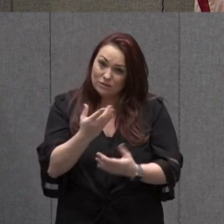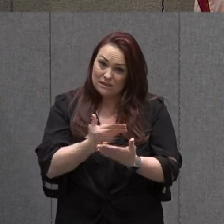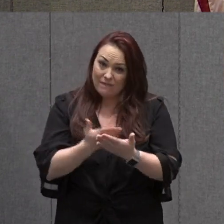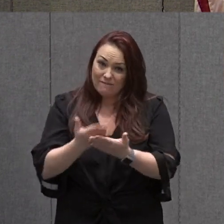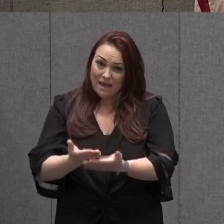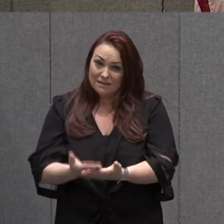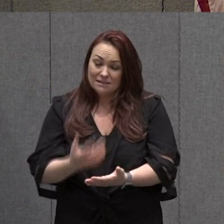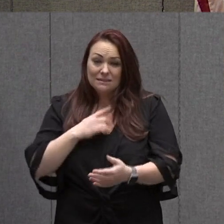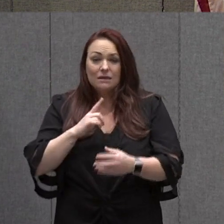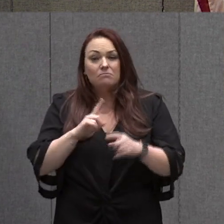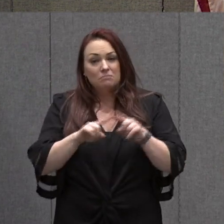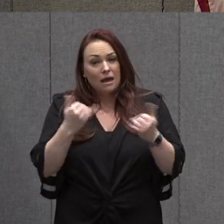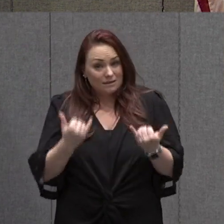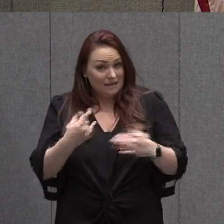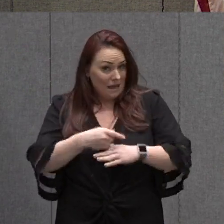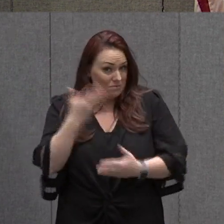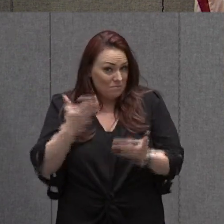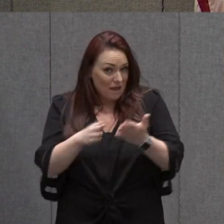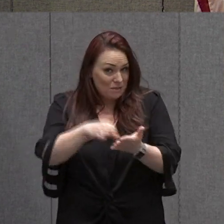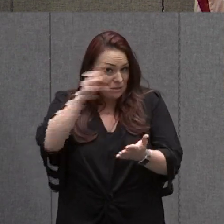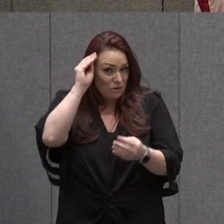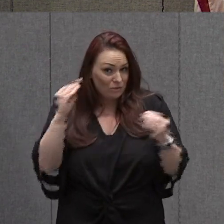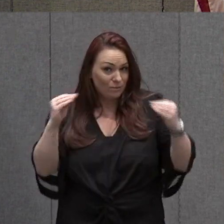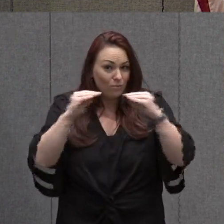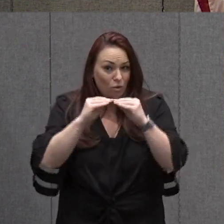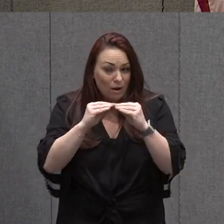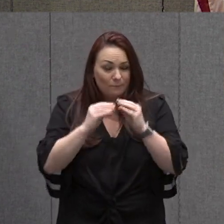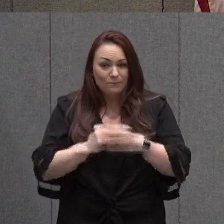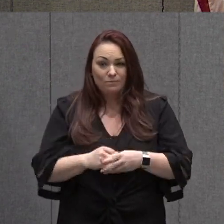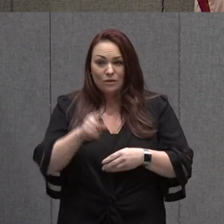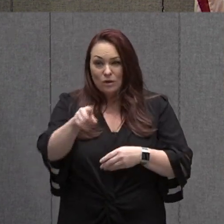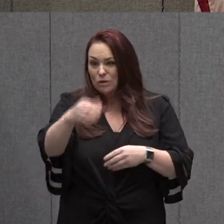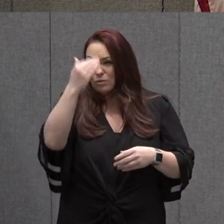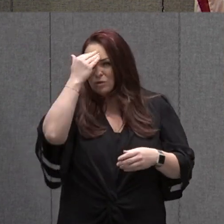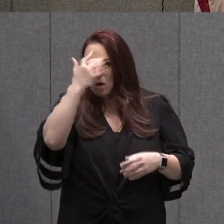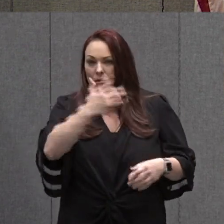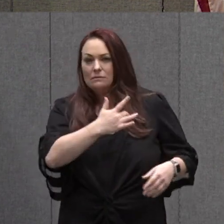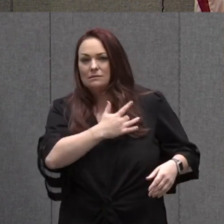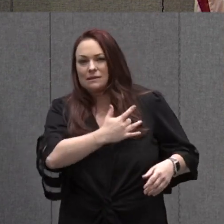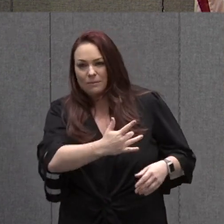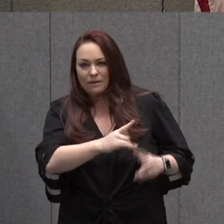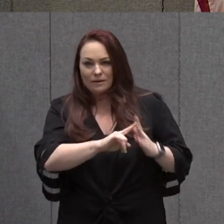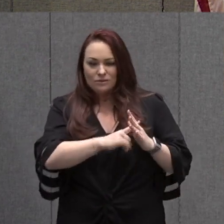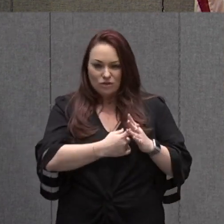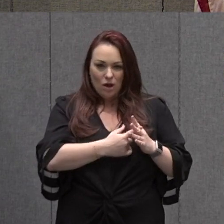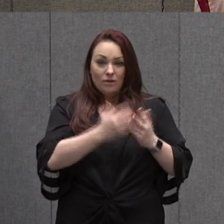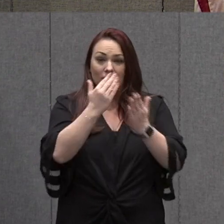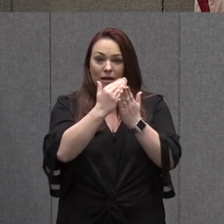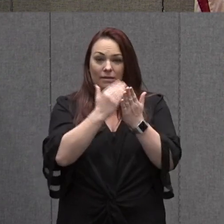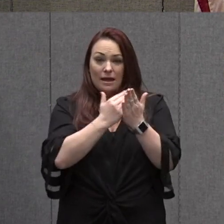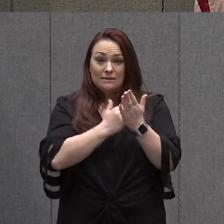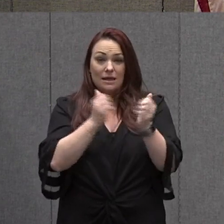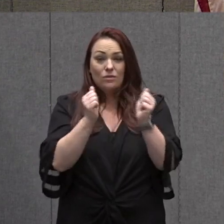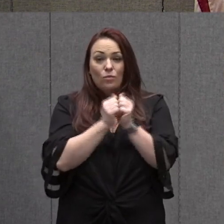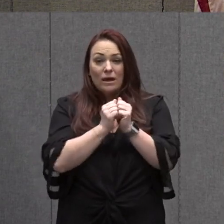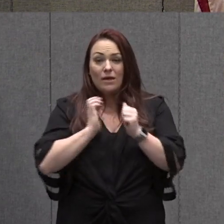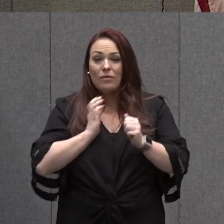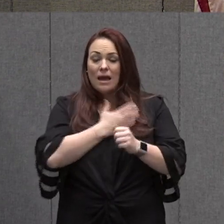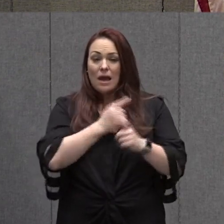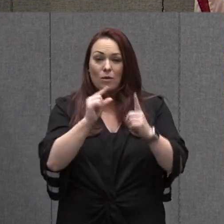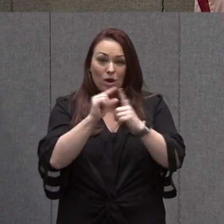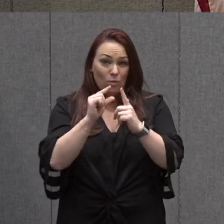today. Now, you know that I usually start our lesson with the word of the day.